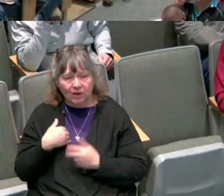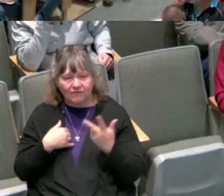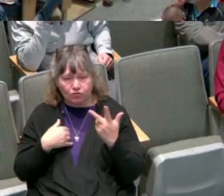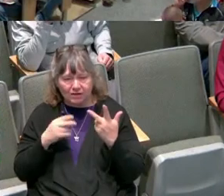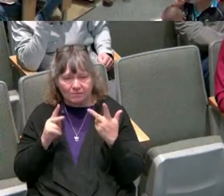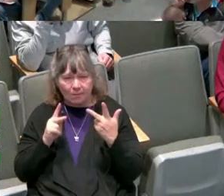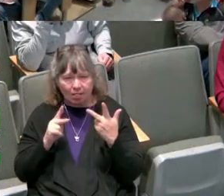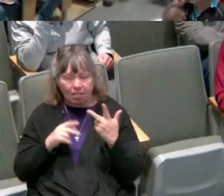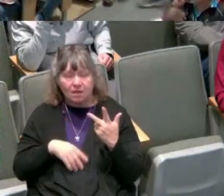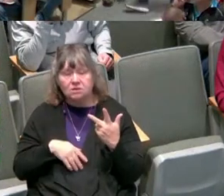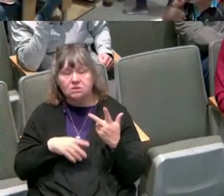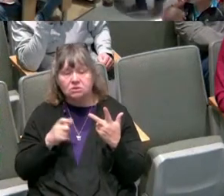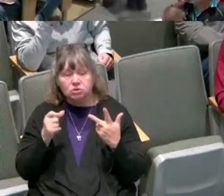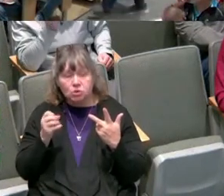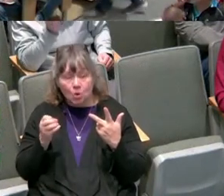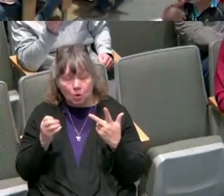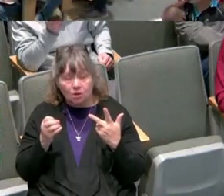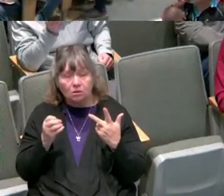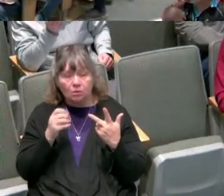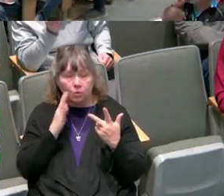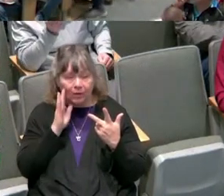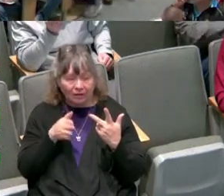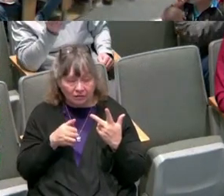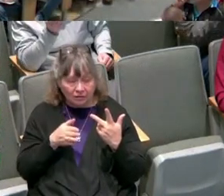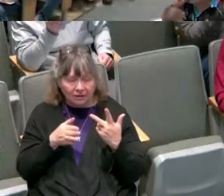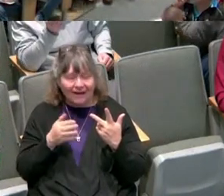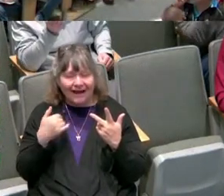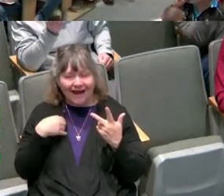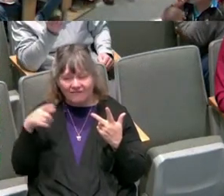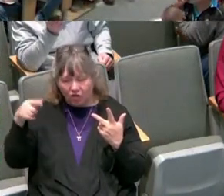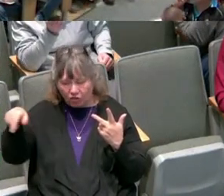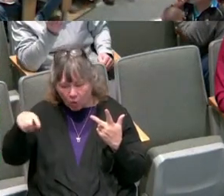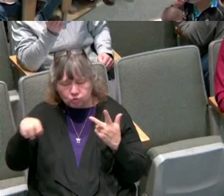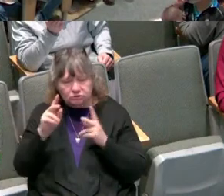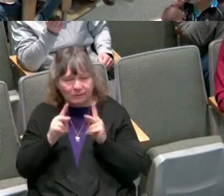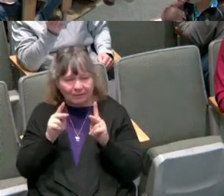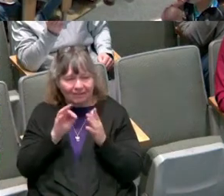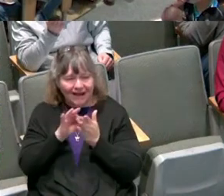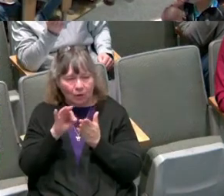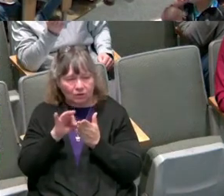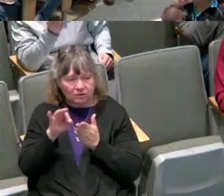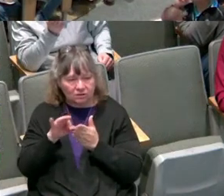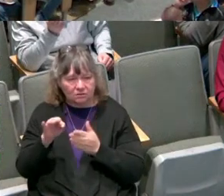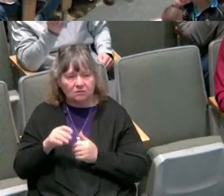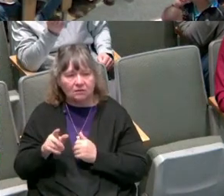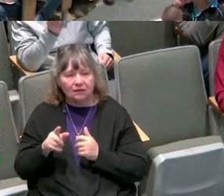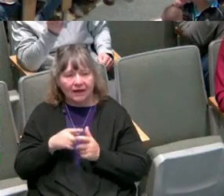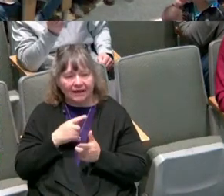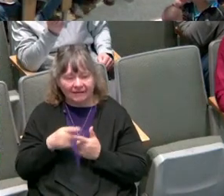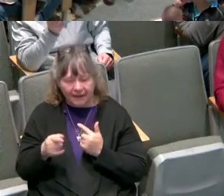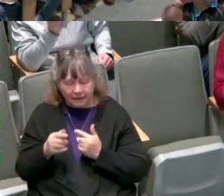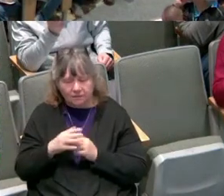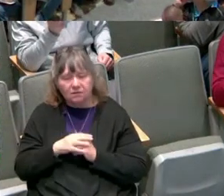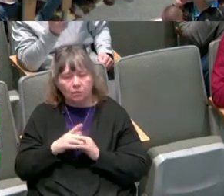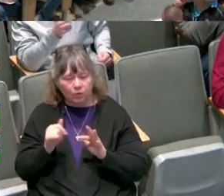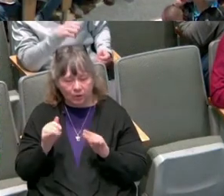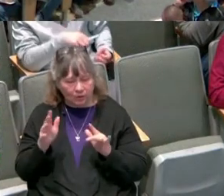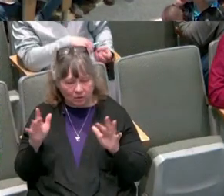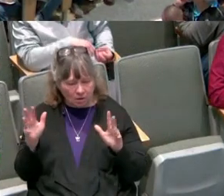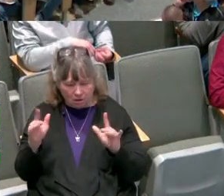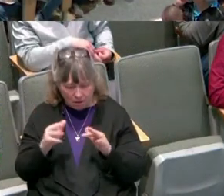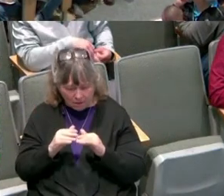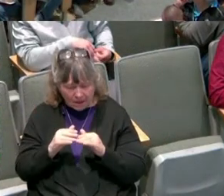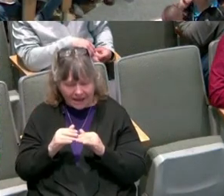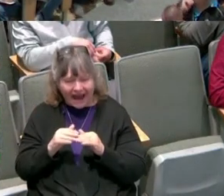people so we're gonna have those people counted and then we'll take a moment and get everybody